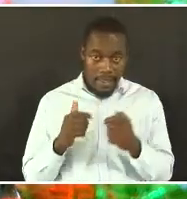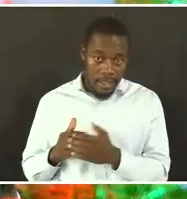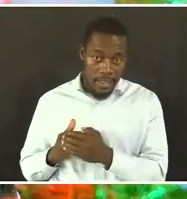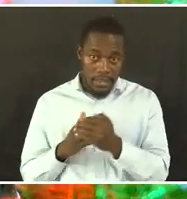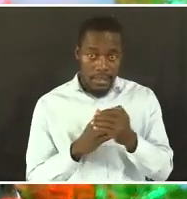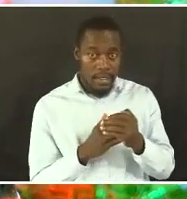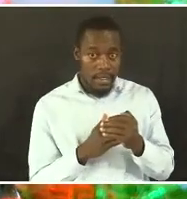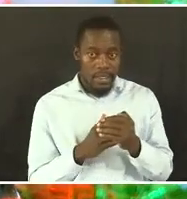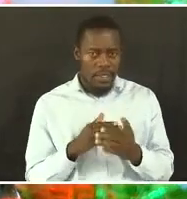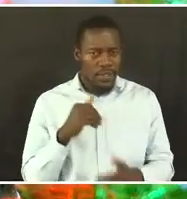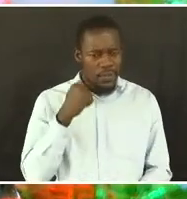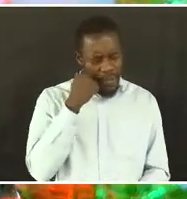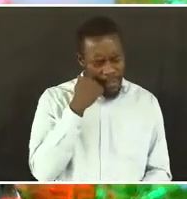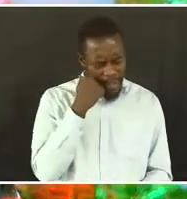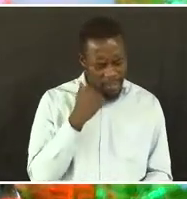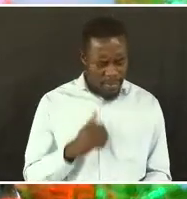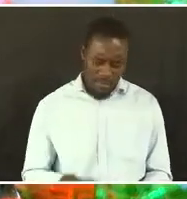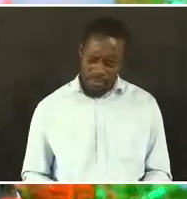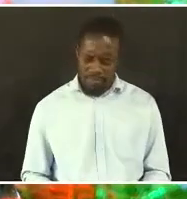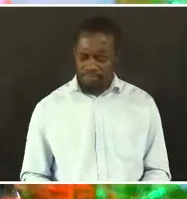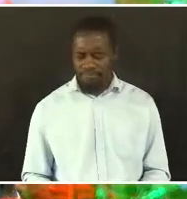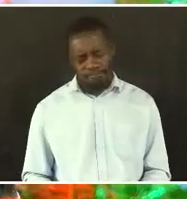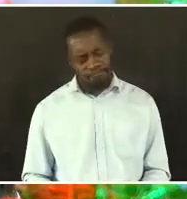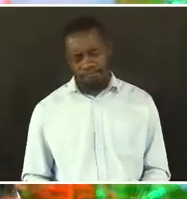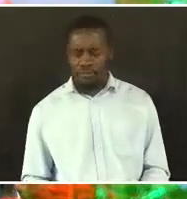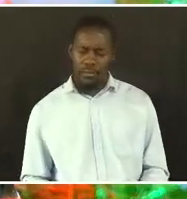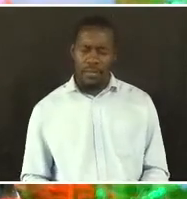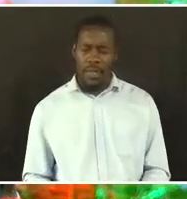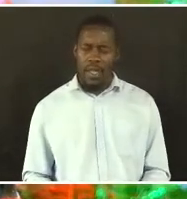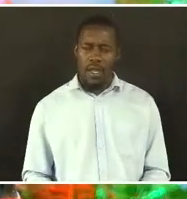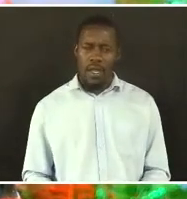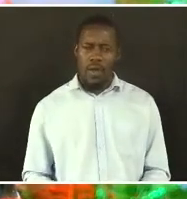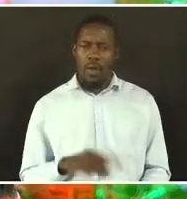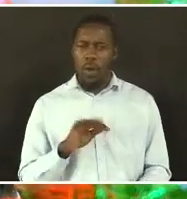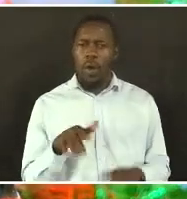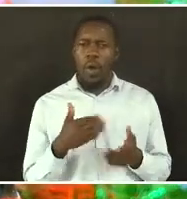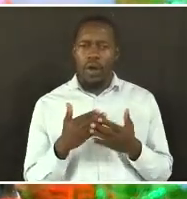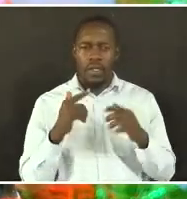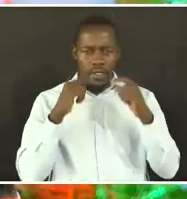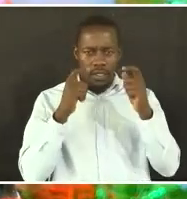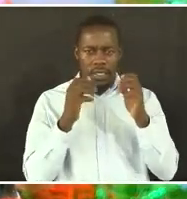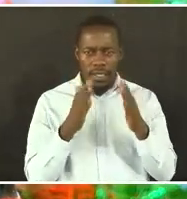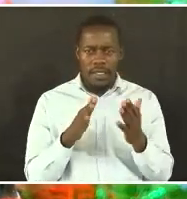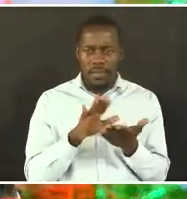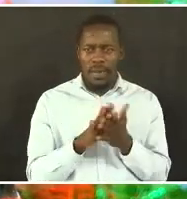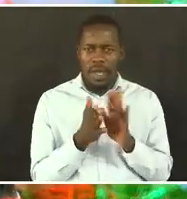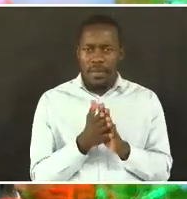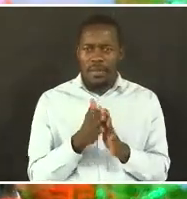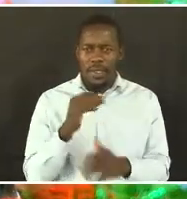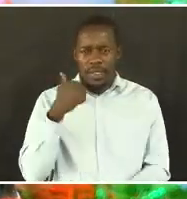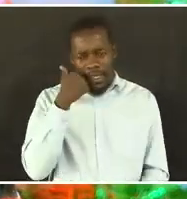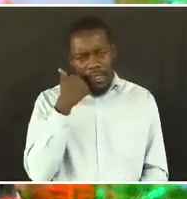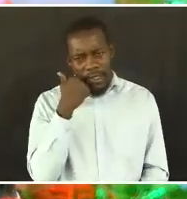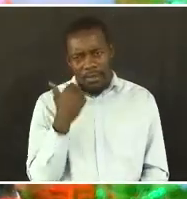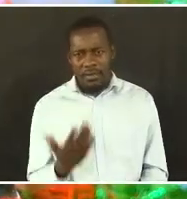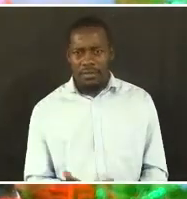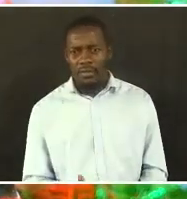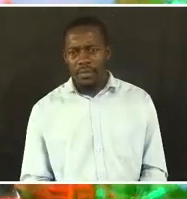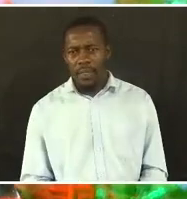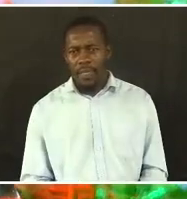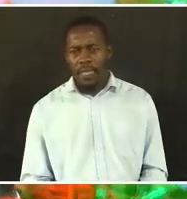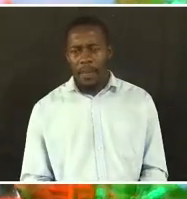That is not directly. Not that every sinner is sick. But ultimately, where the sickness problem came from was